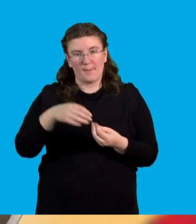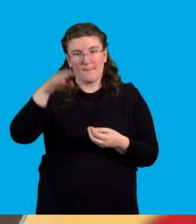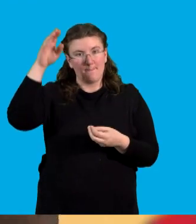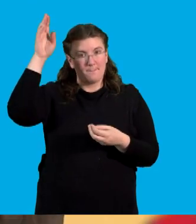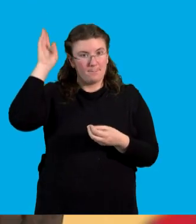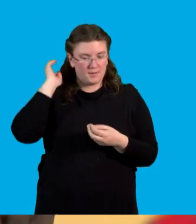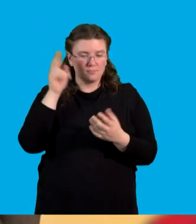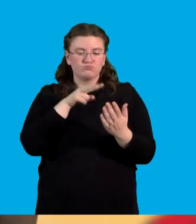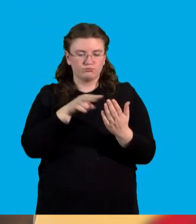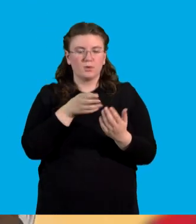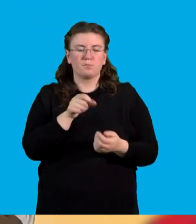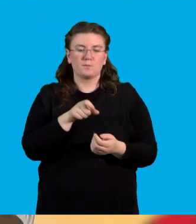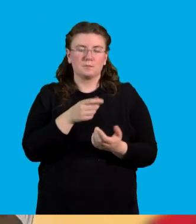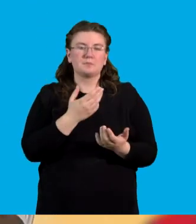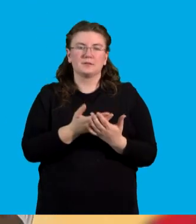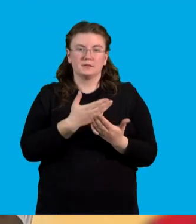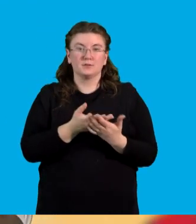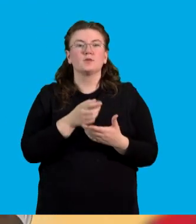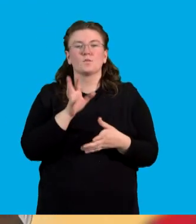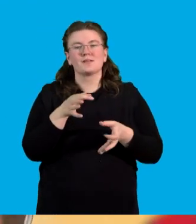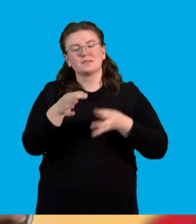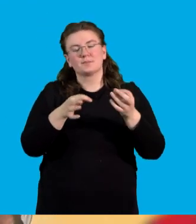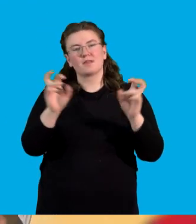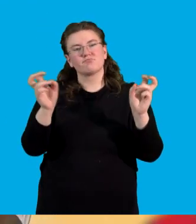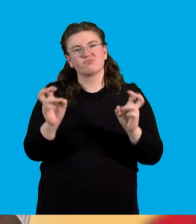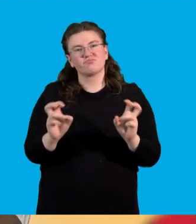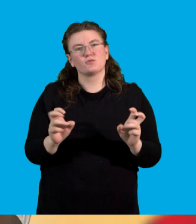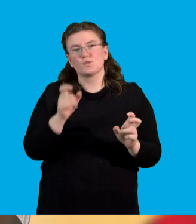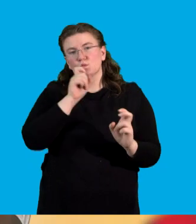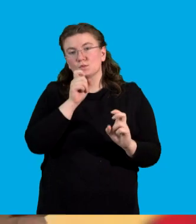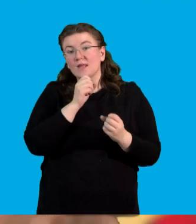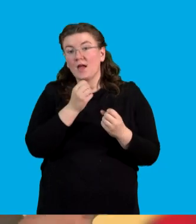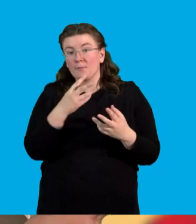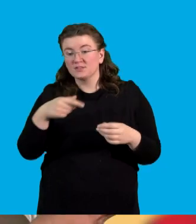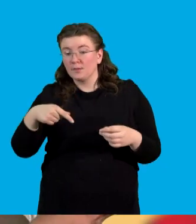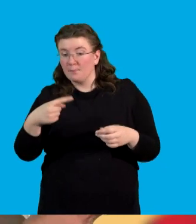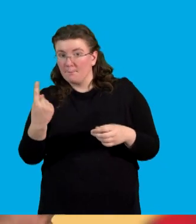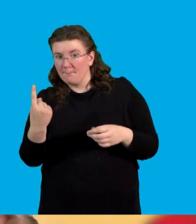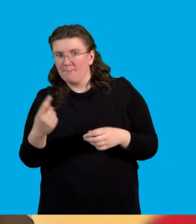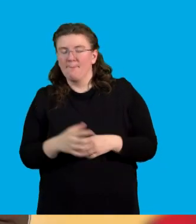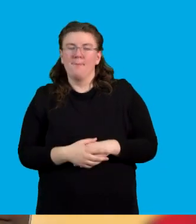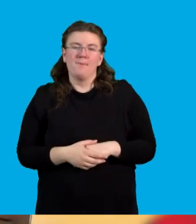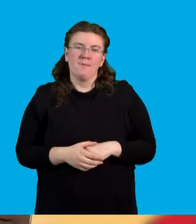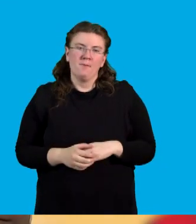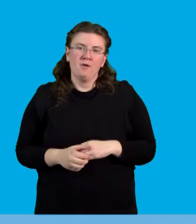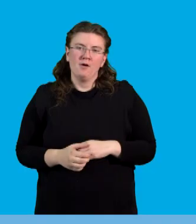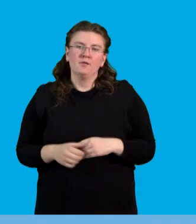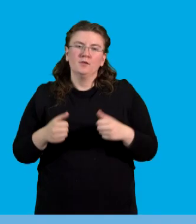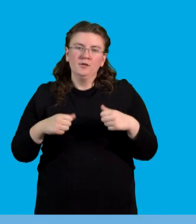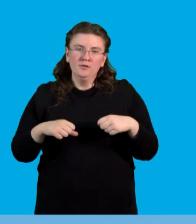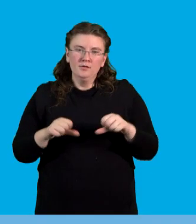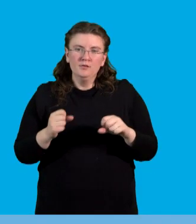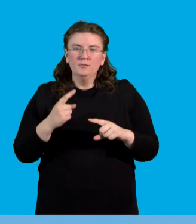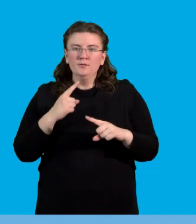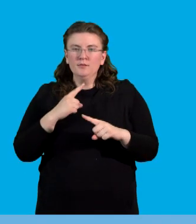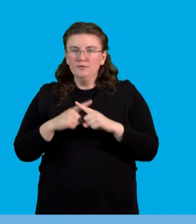is going to give you how much energy that appliance is going to use per second, and then that is going to be